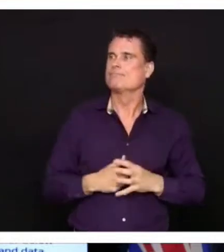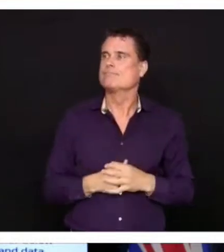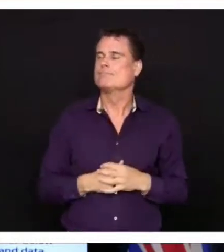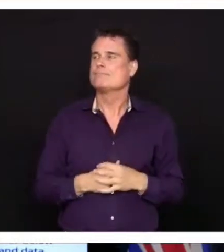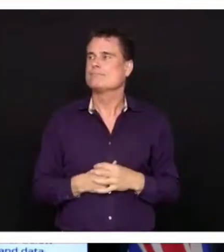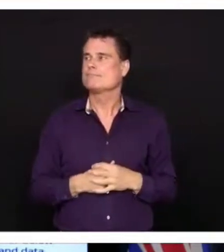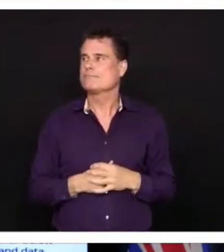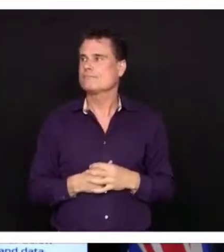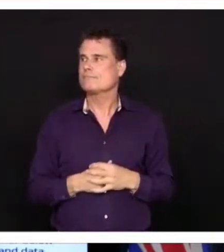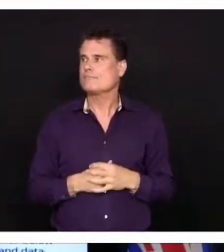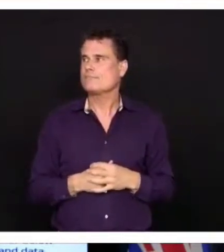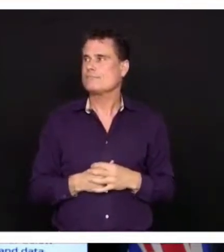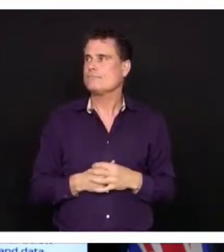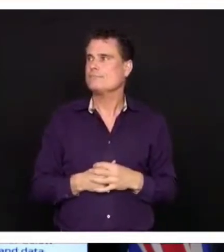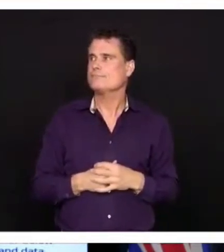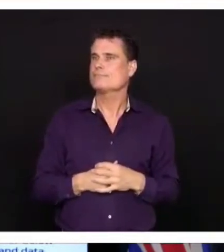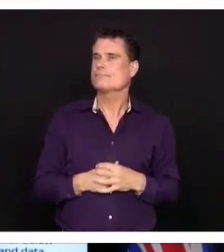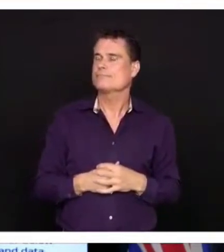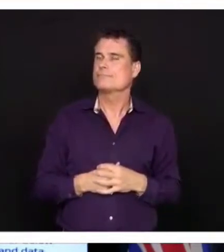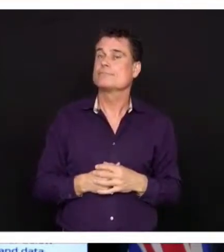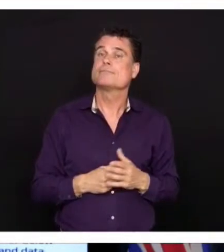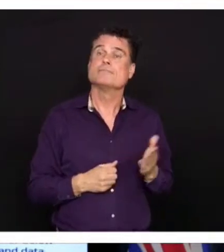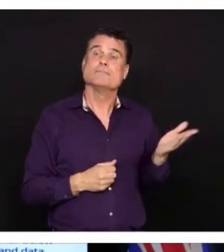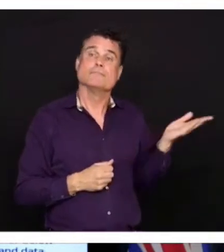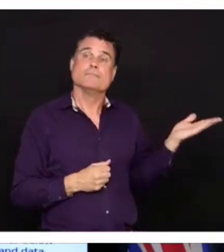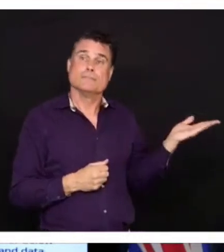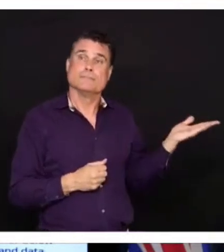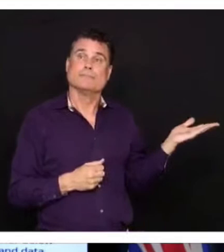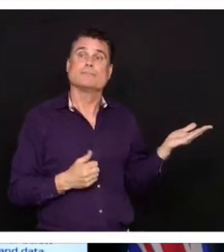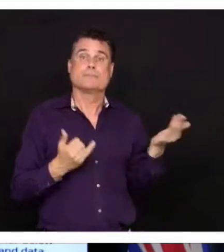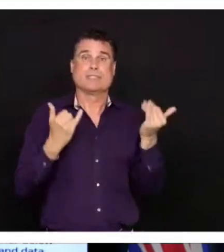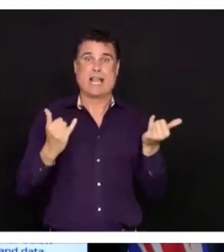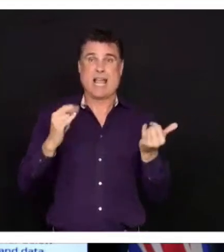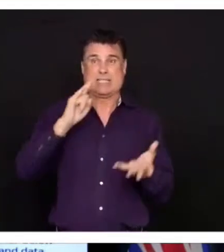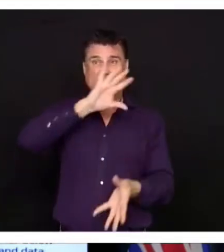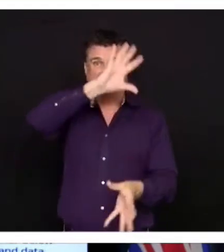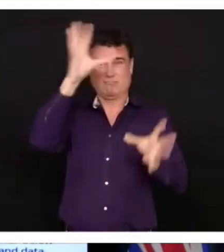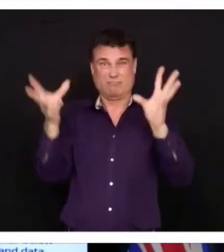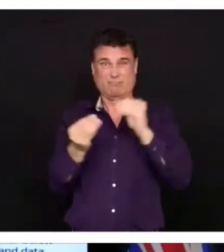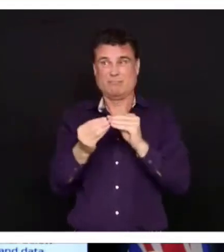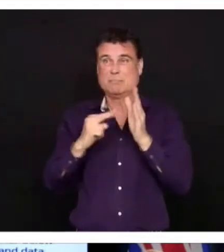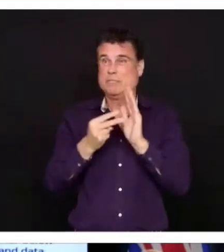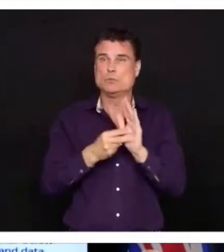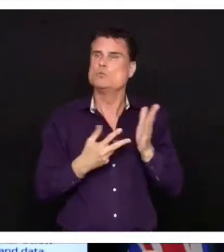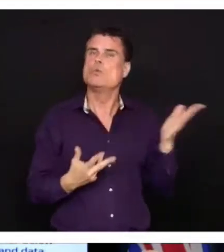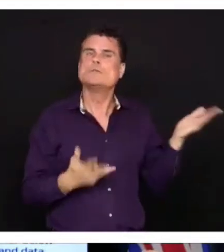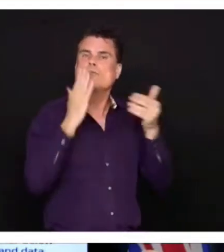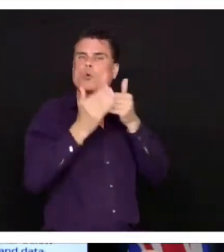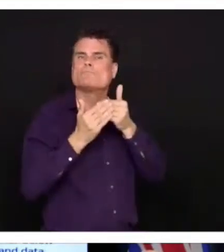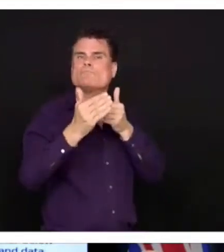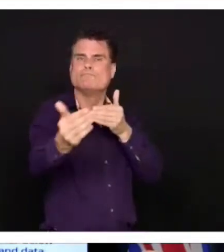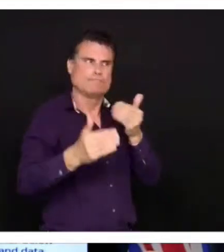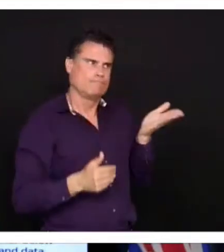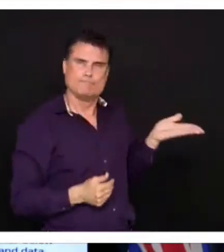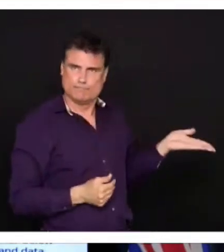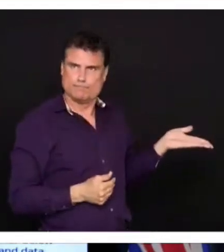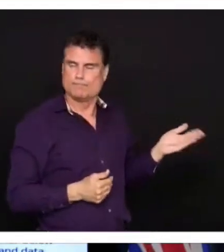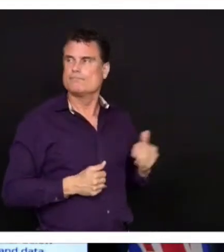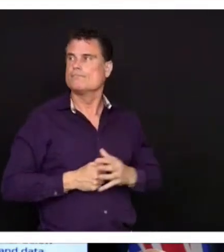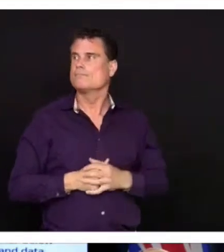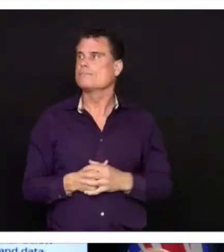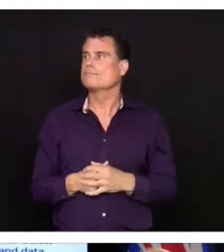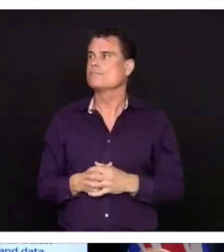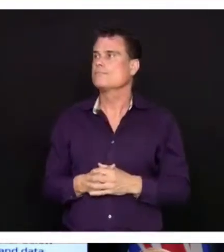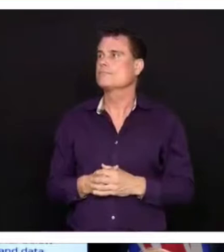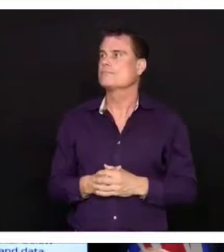our actual case rate and our actual ICU admission and hospital admissions have been below what was potential based on the experience of